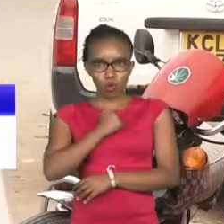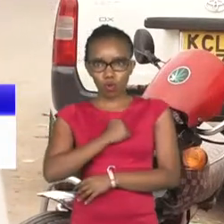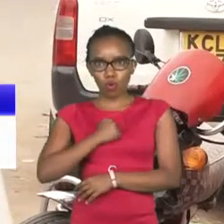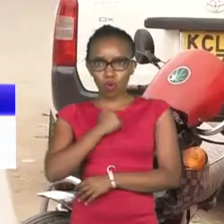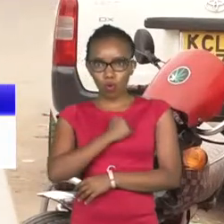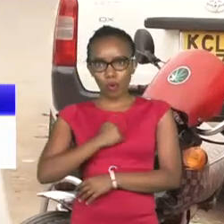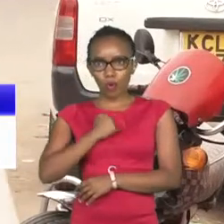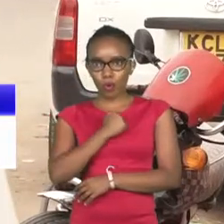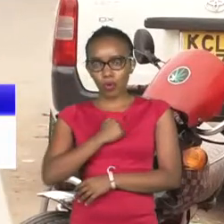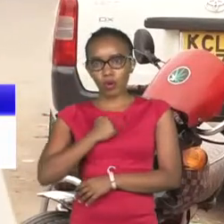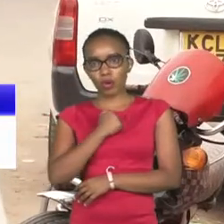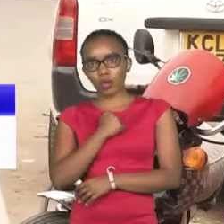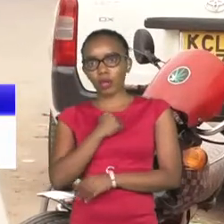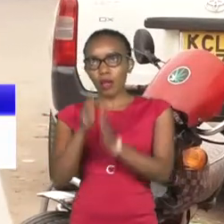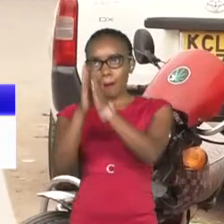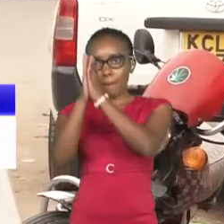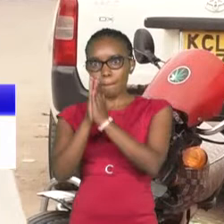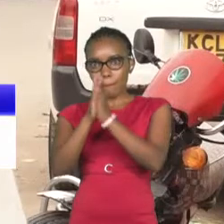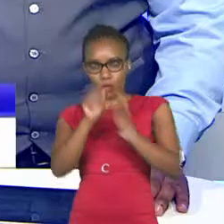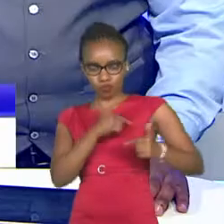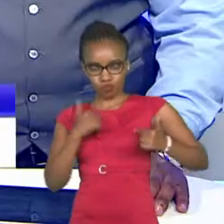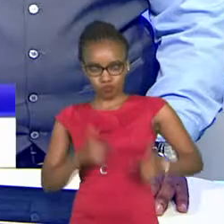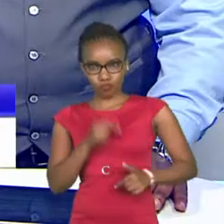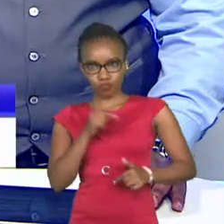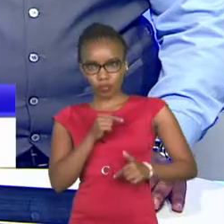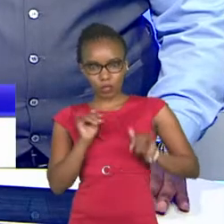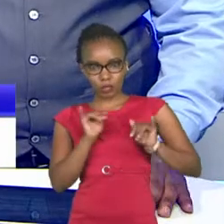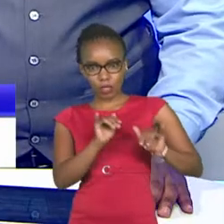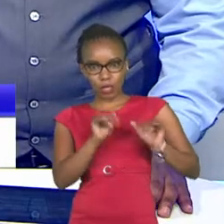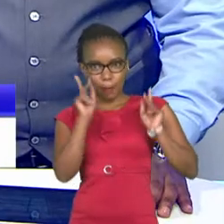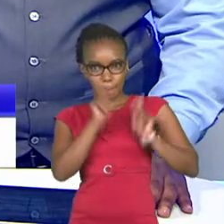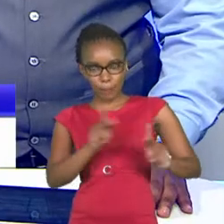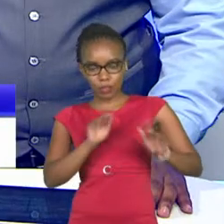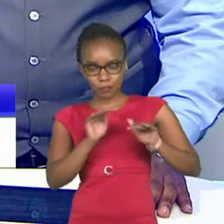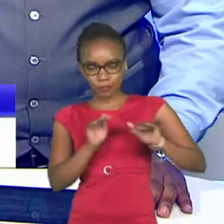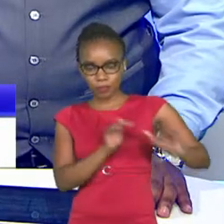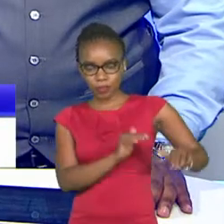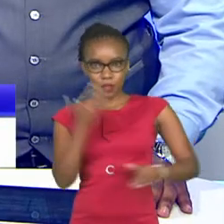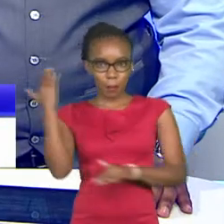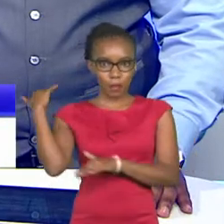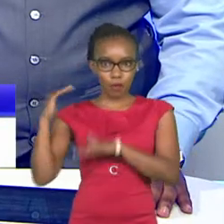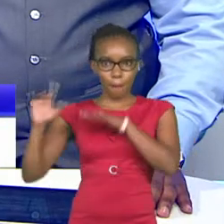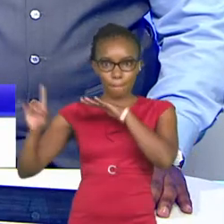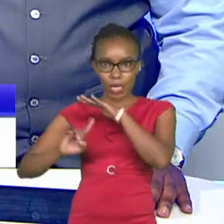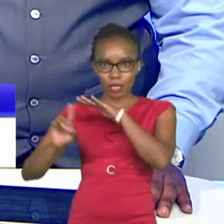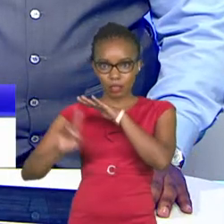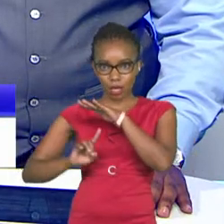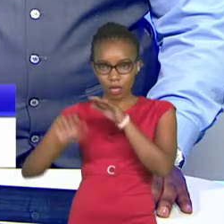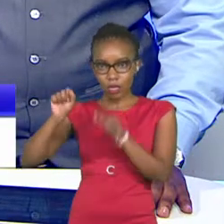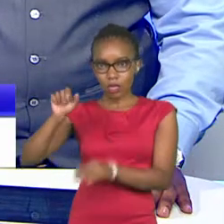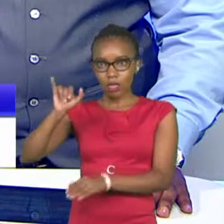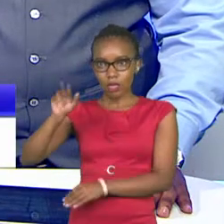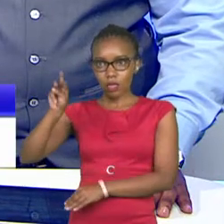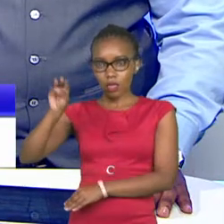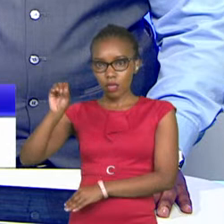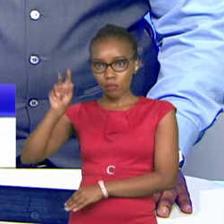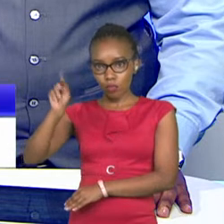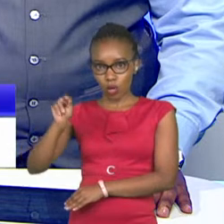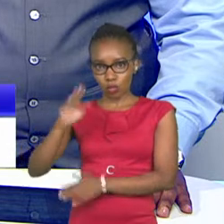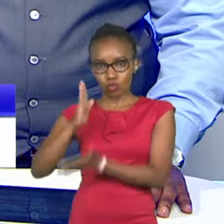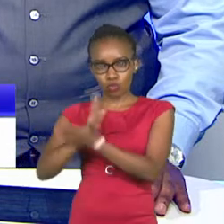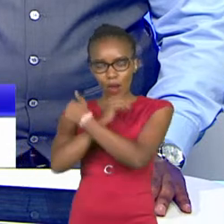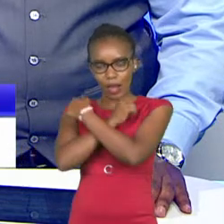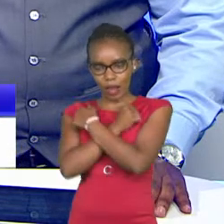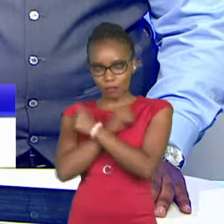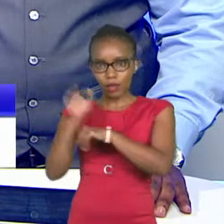Mungu apeleke mahali pema peponi. On other stories, former Minister Simeon Nyachai has been described as a great patriot and